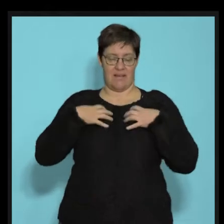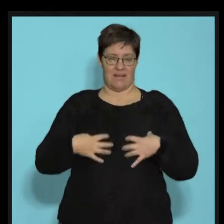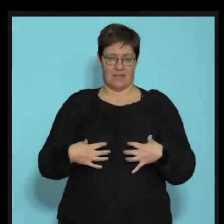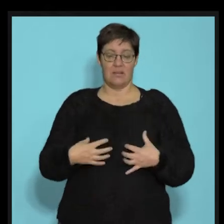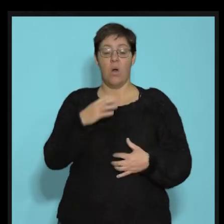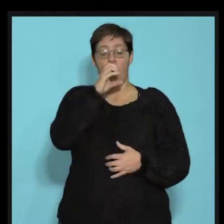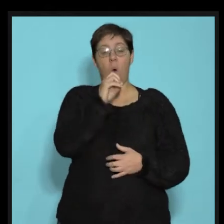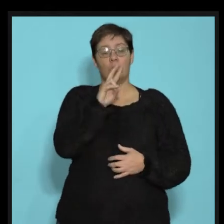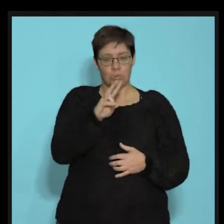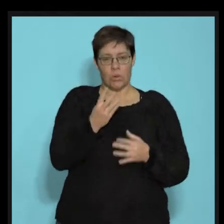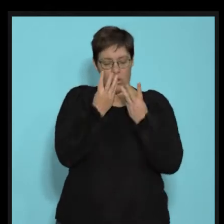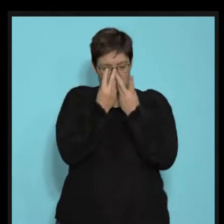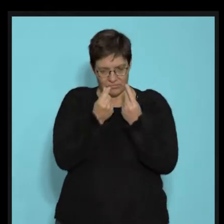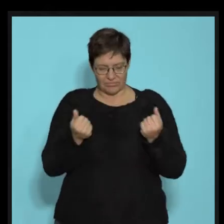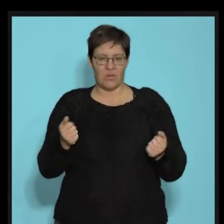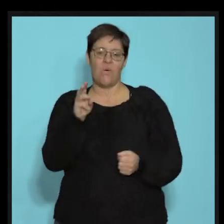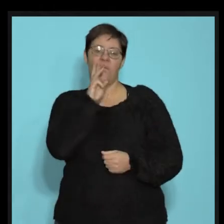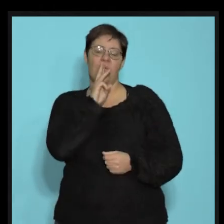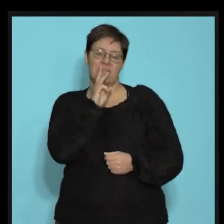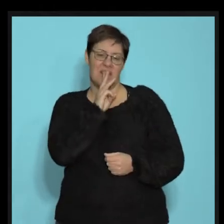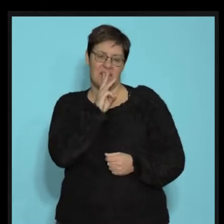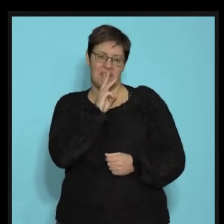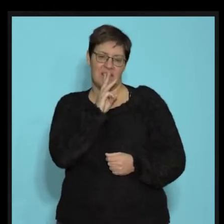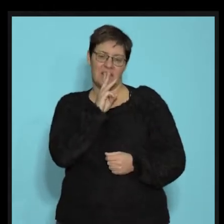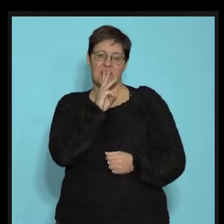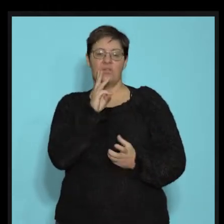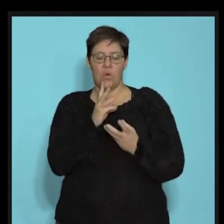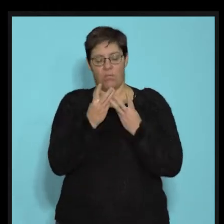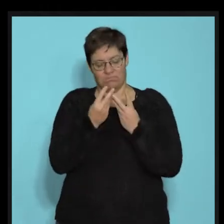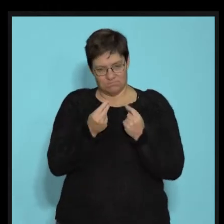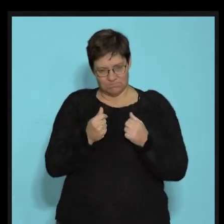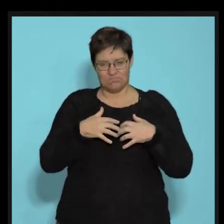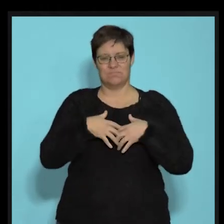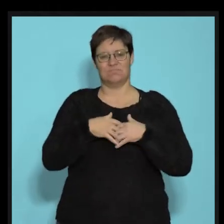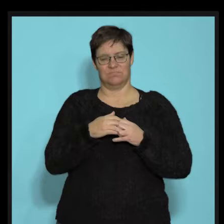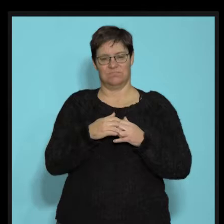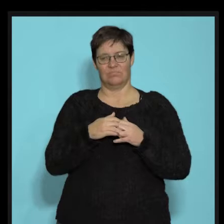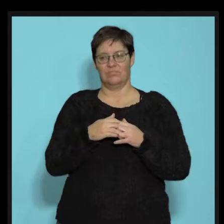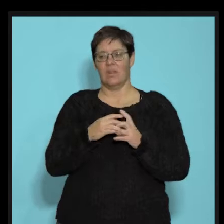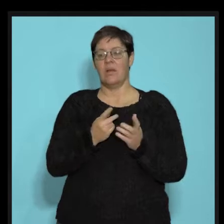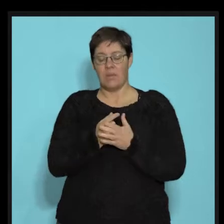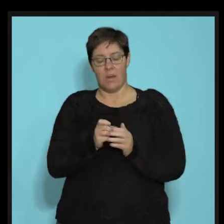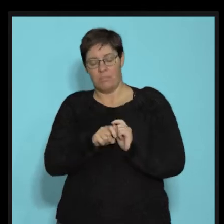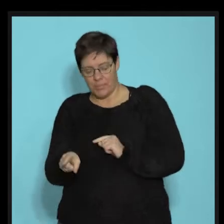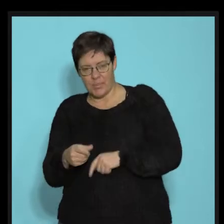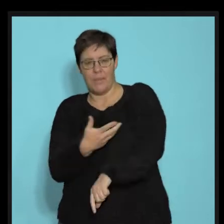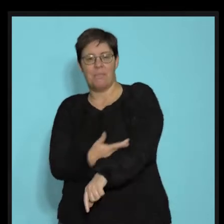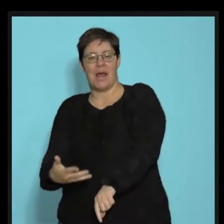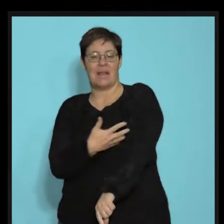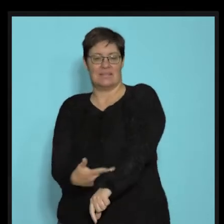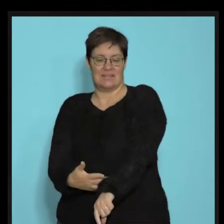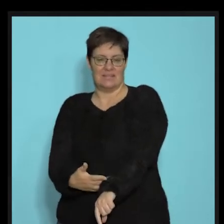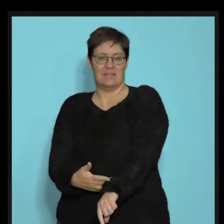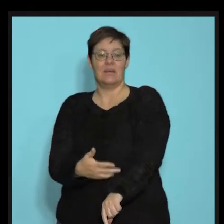Oxygen must dissolve into the water to form a solution, and then it pops into the blood. And what is the